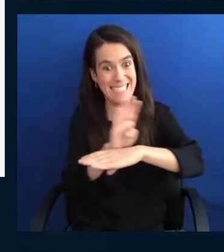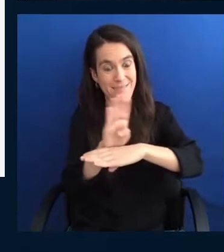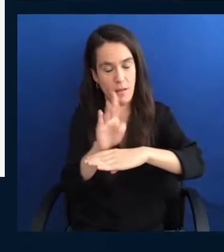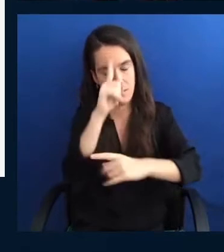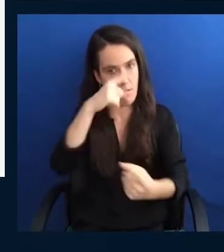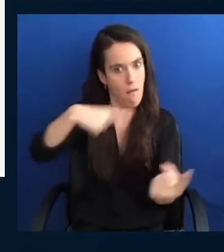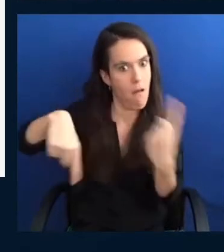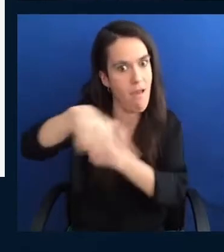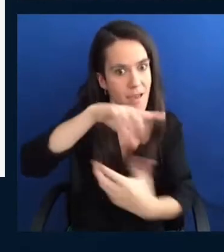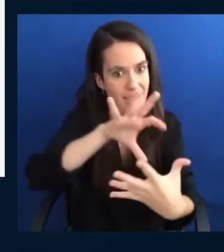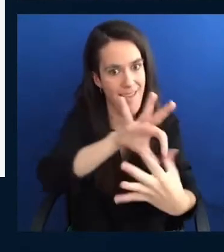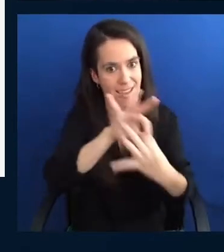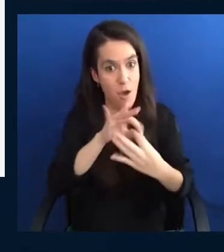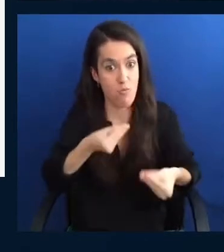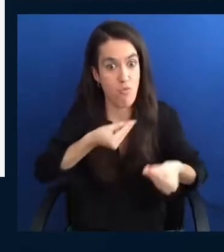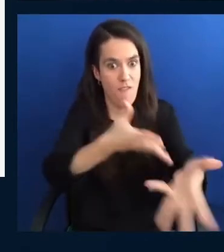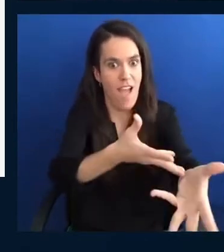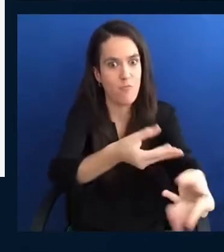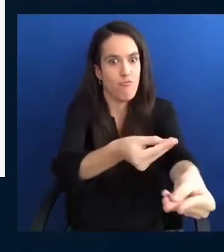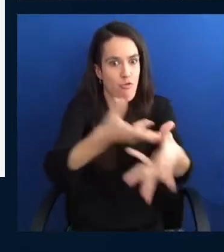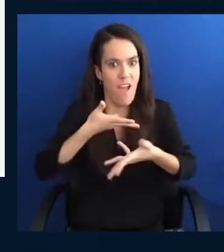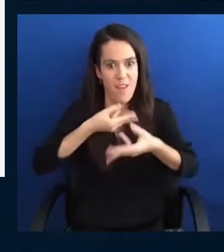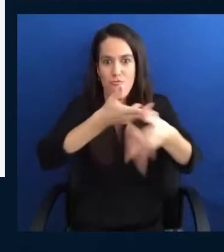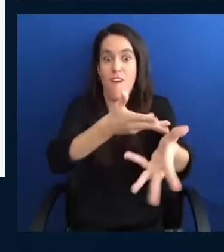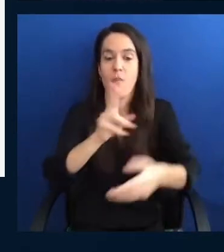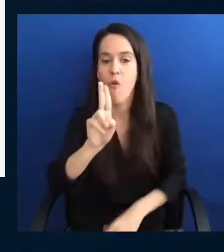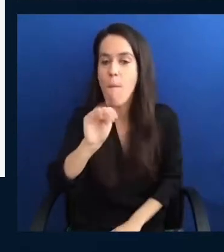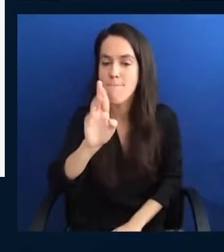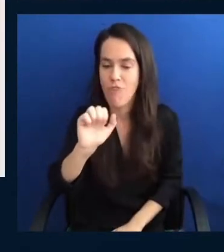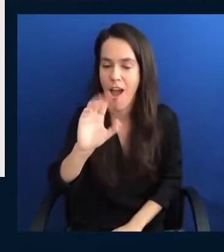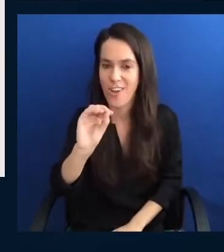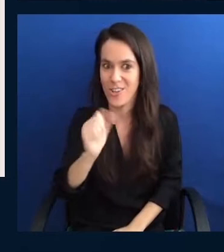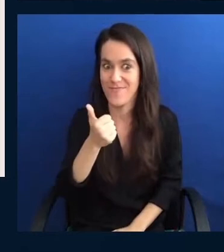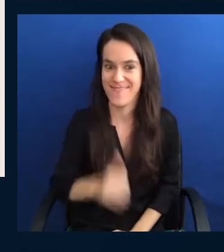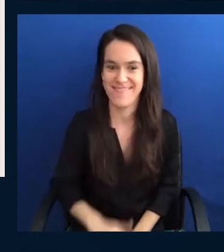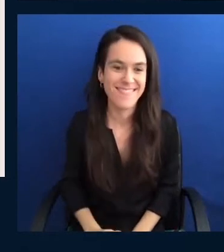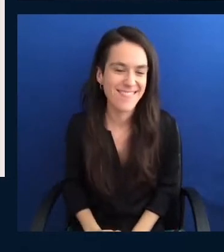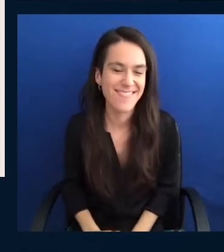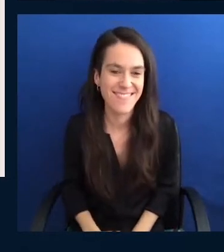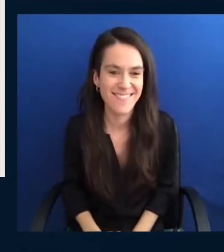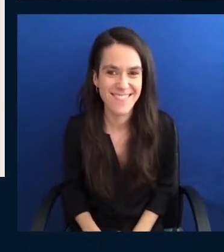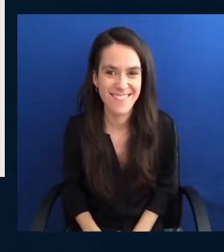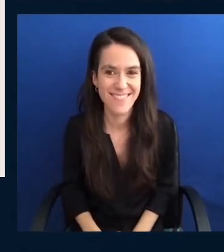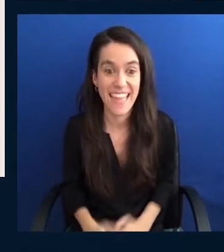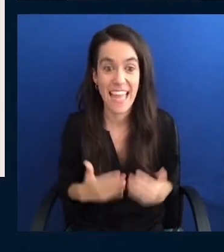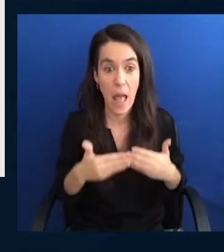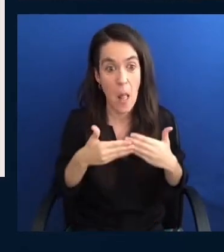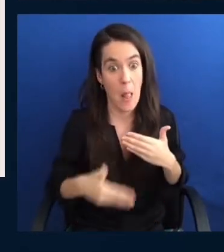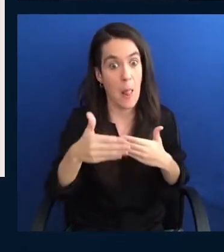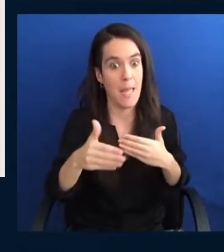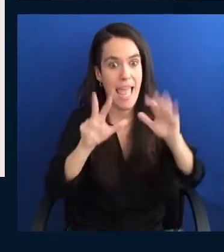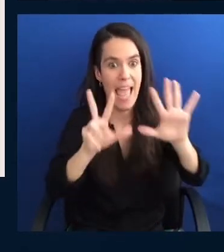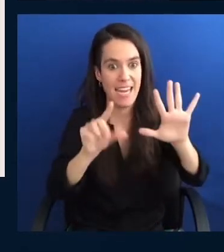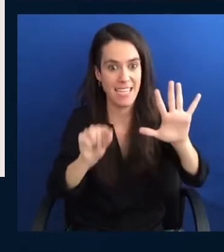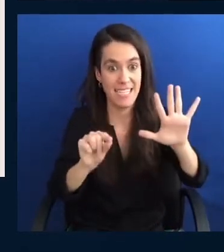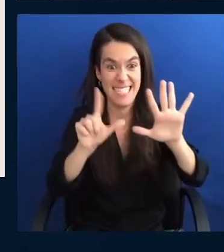partners to provide back into Umbraco. And we're really excited about that. Yeah, to learn more about 8.7, go check out the